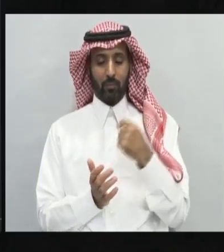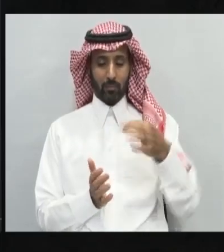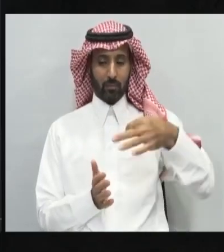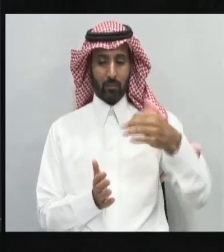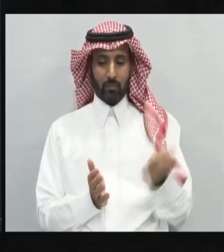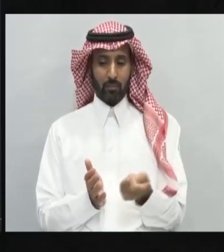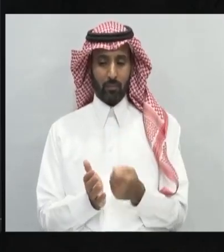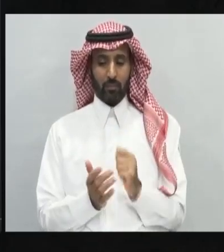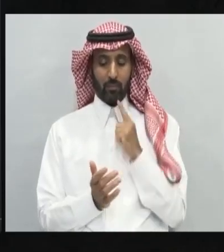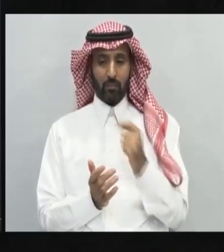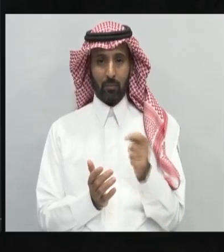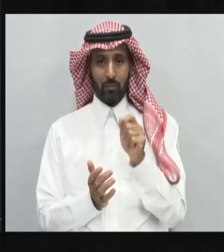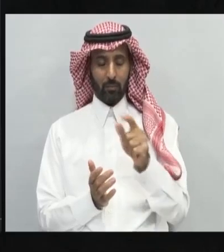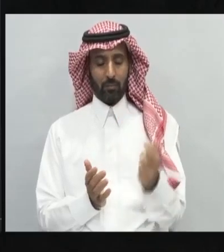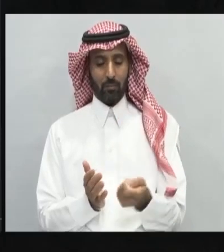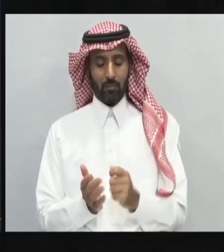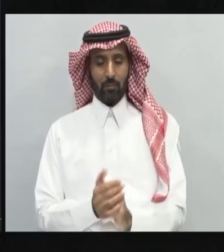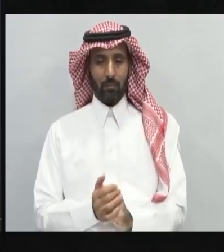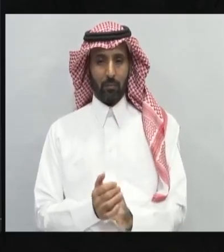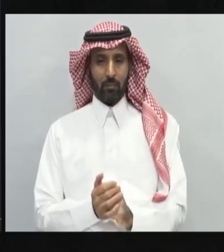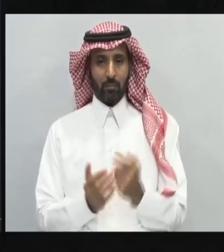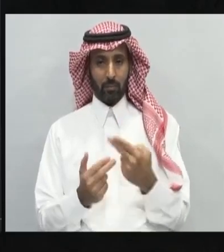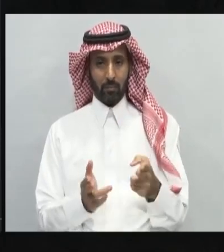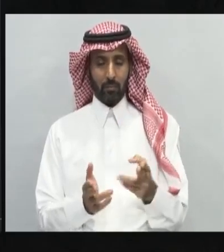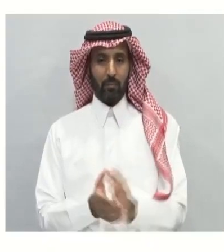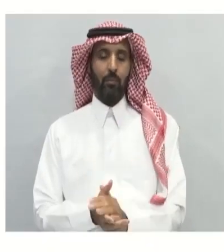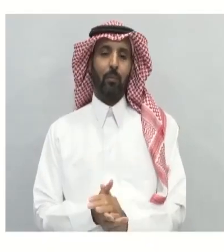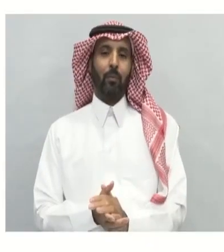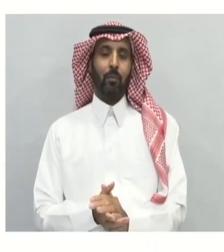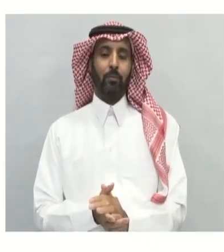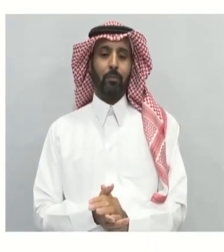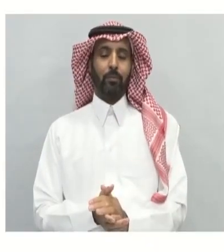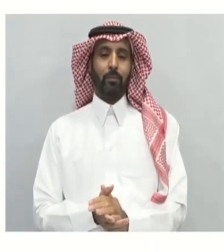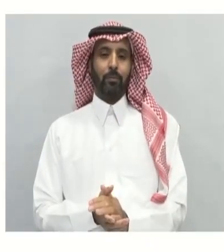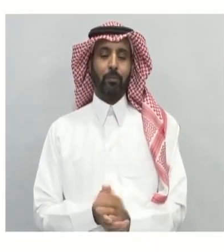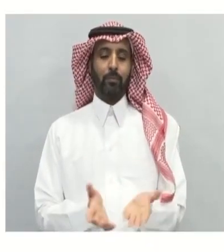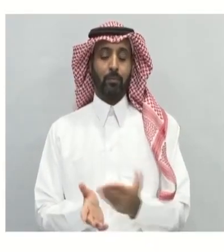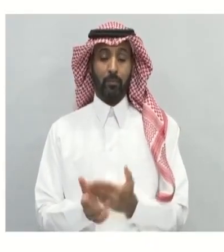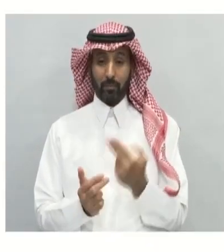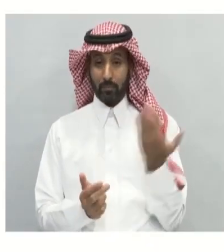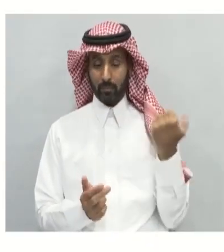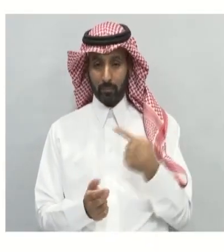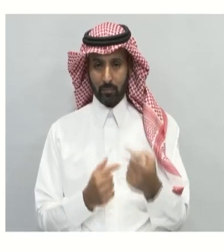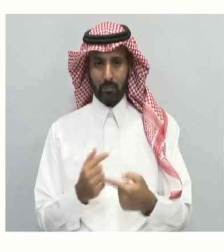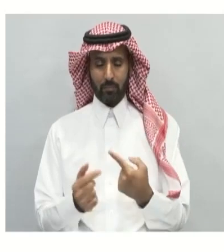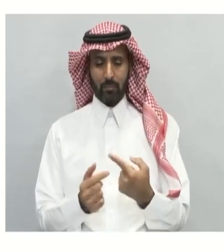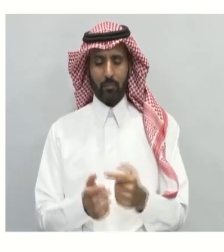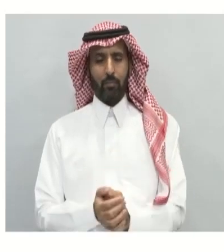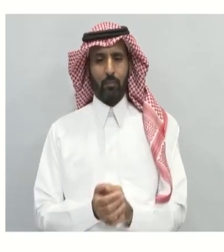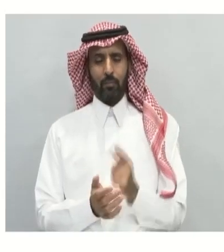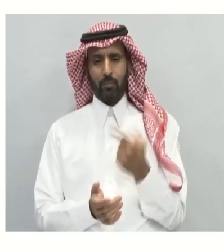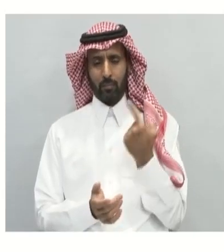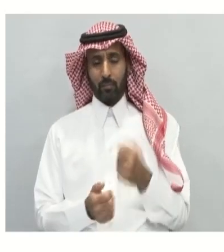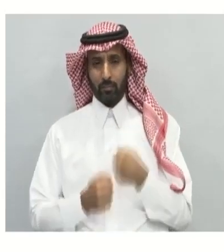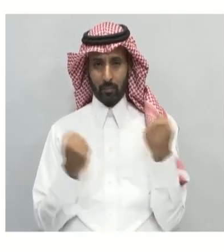and a pen to take down your notes. So let's get started. From the previous lesson, you had